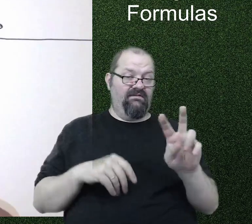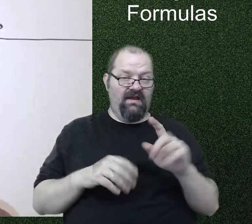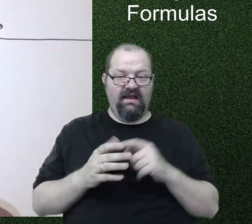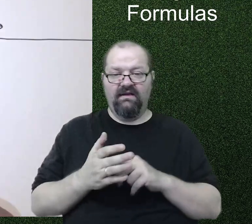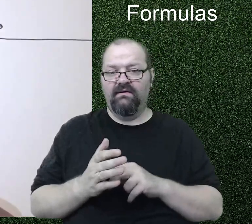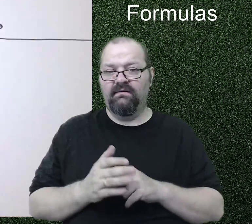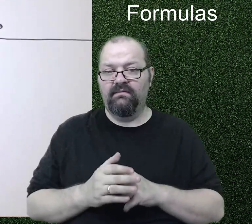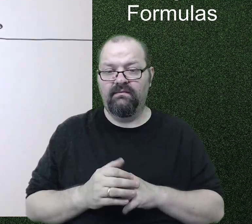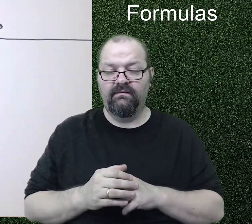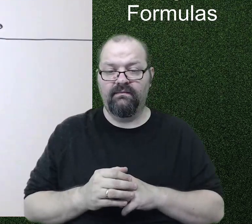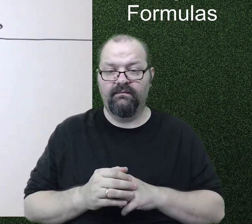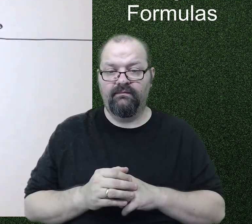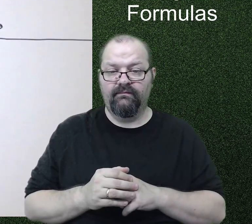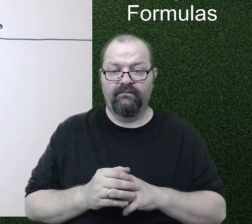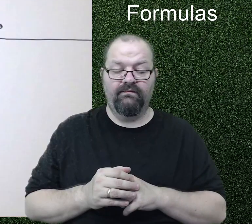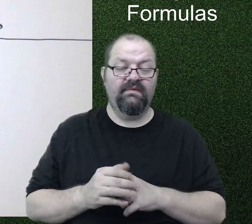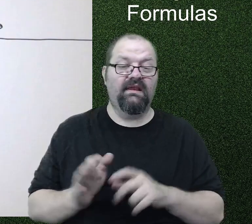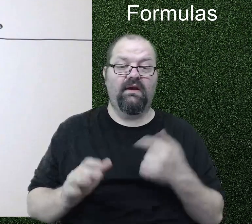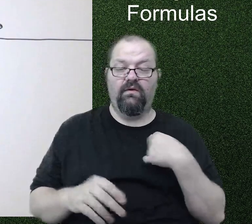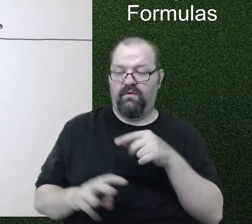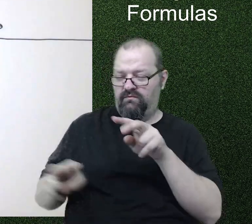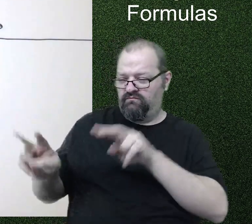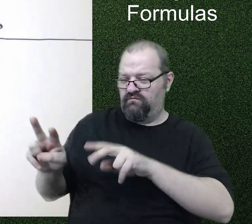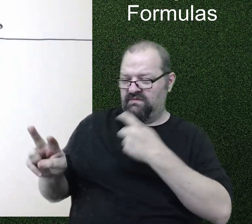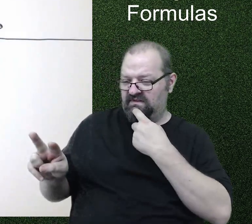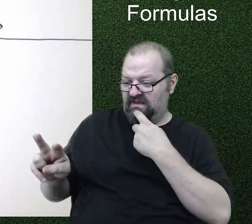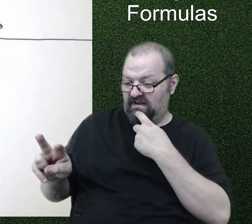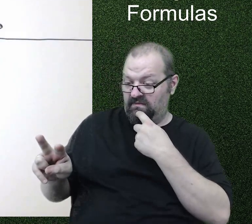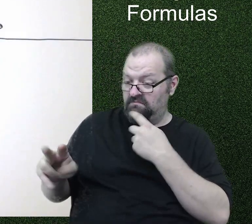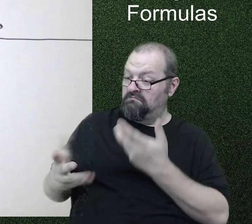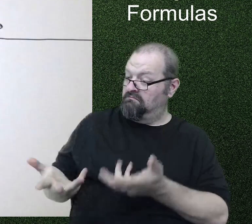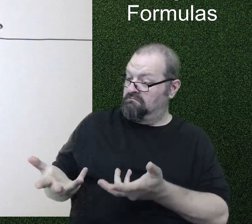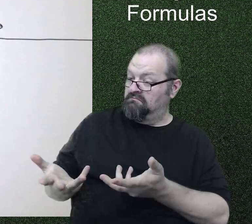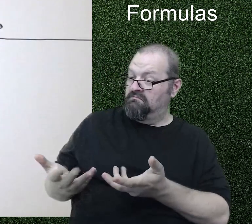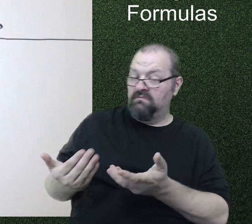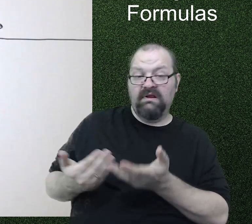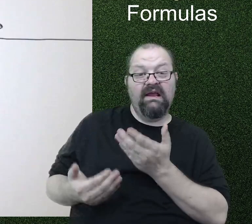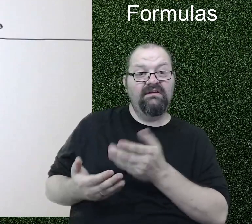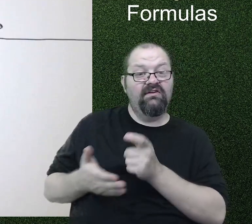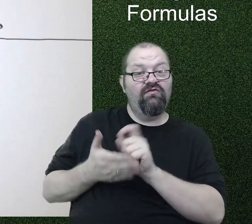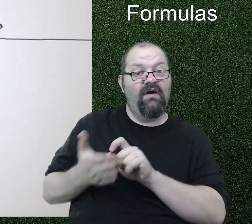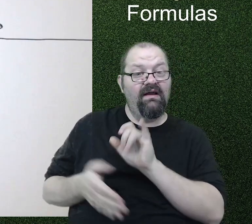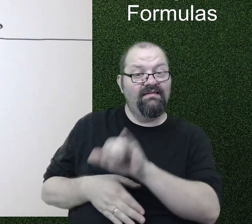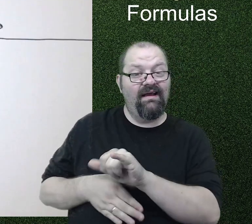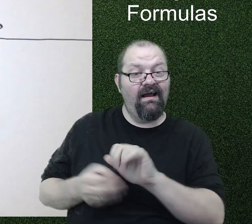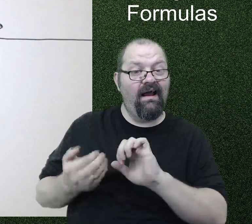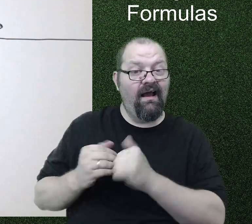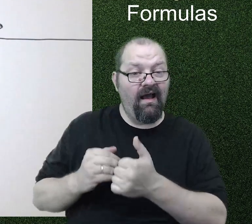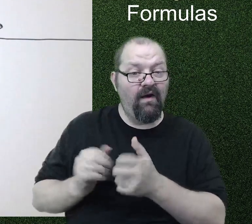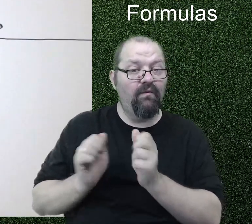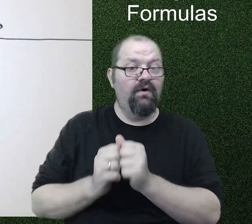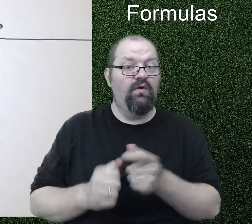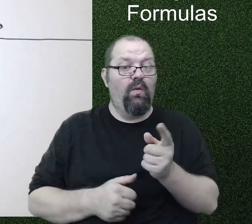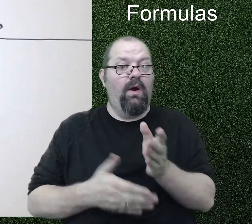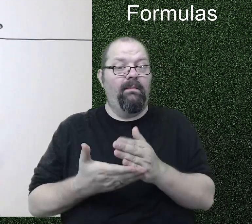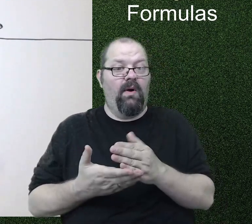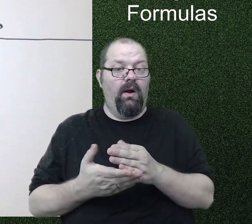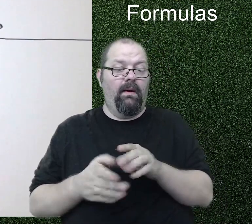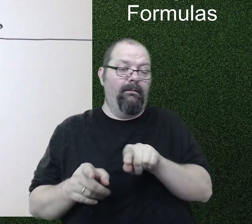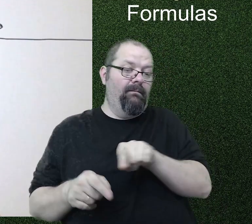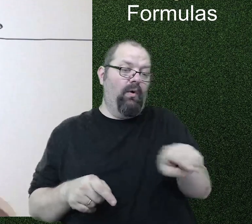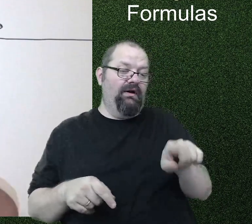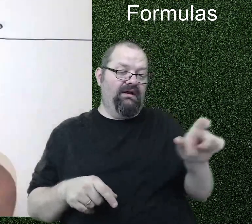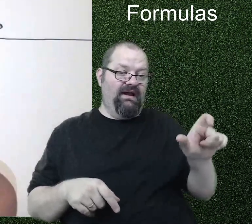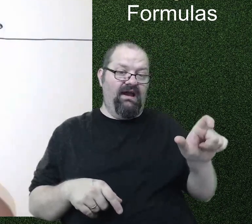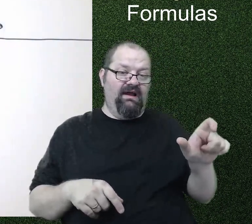this direction at all. And we've said it's convenient to write this vector v with one part of it pointing in the x direction